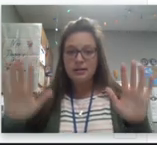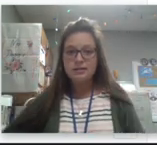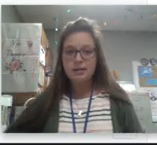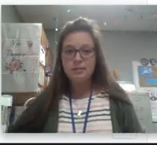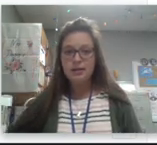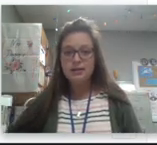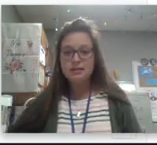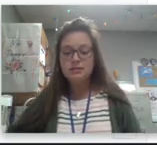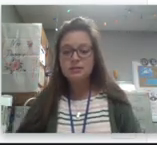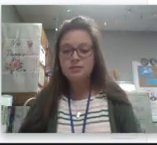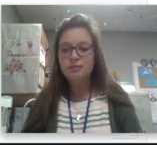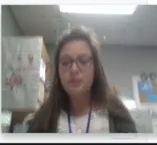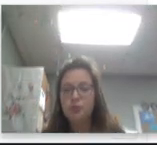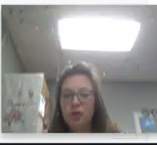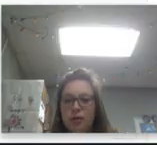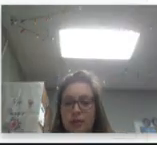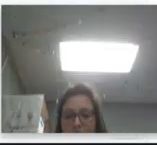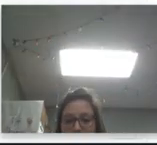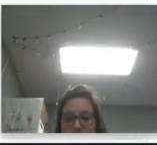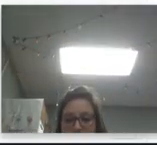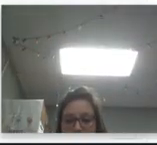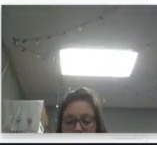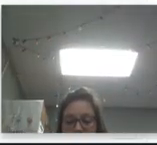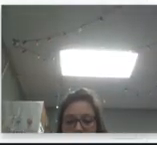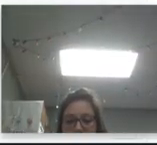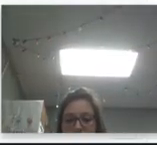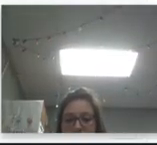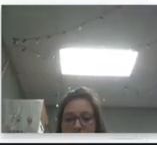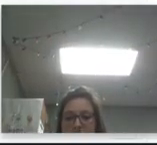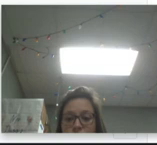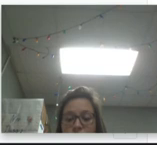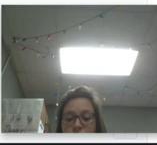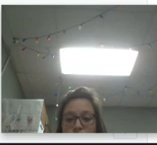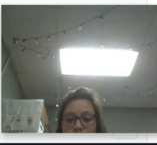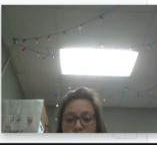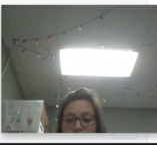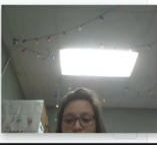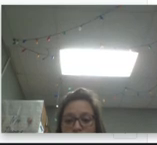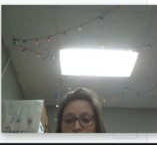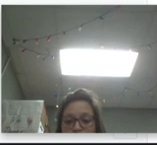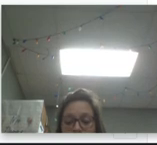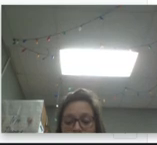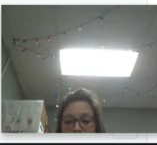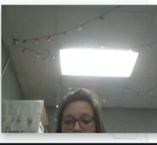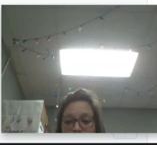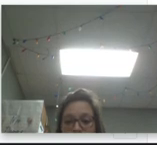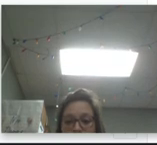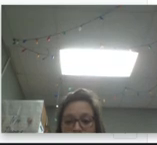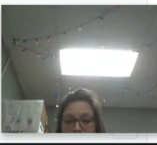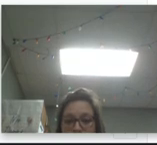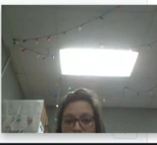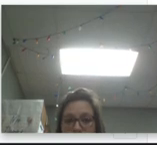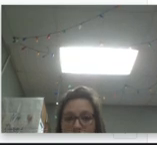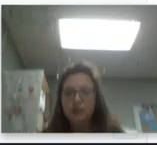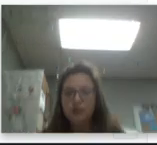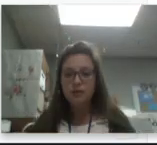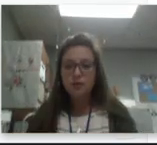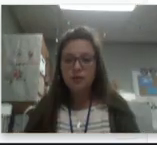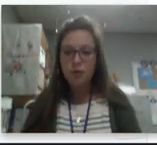hands. Some kids record like this. Okay, do you really think I can see you signing?